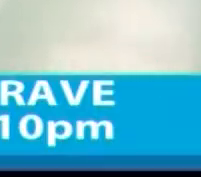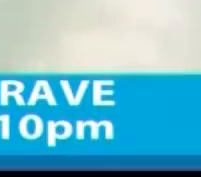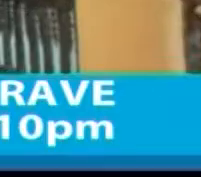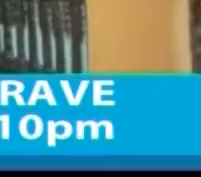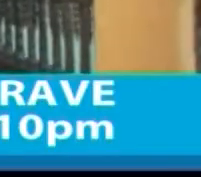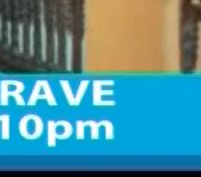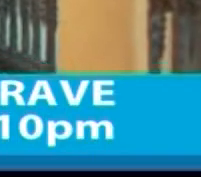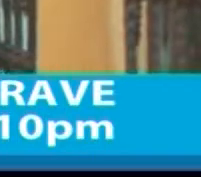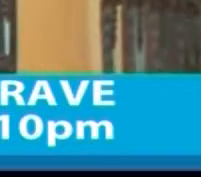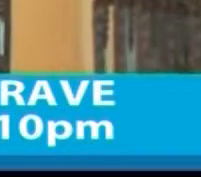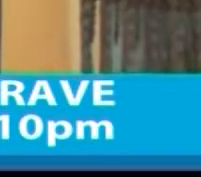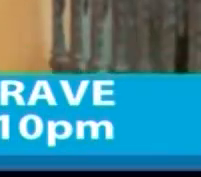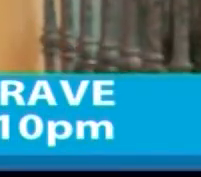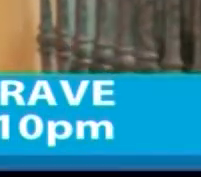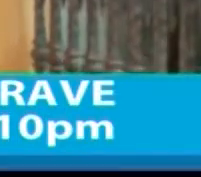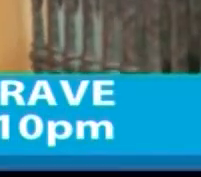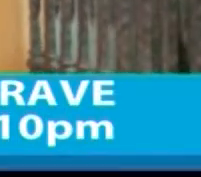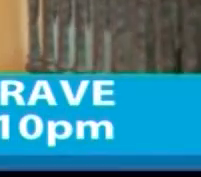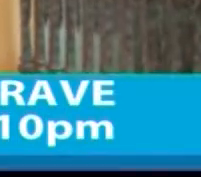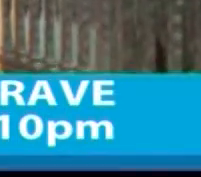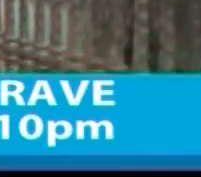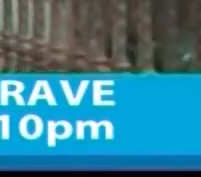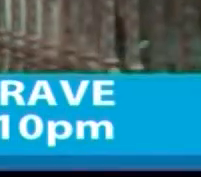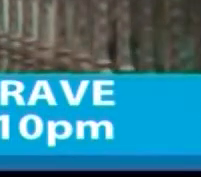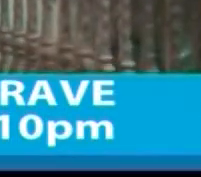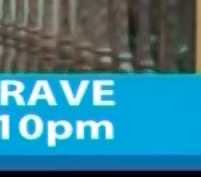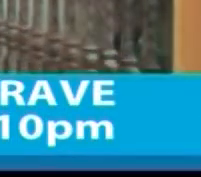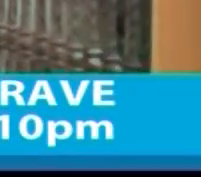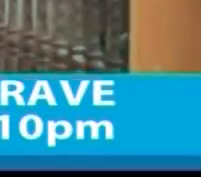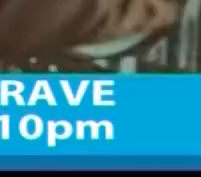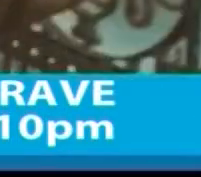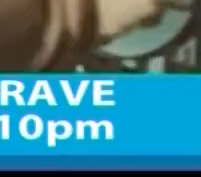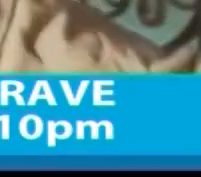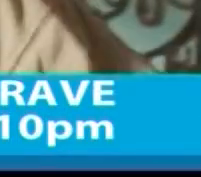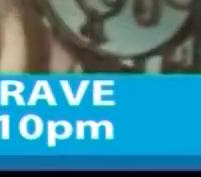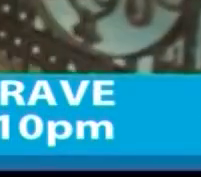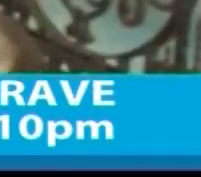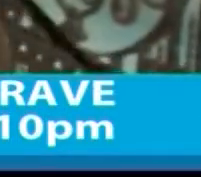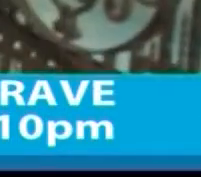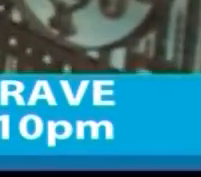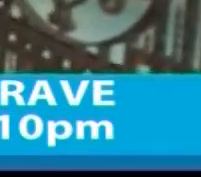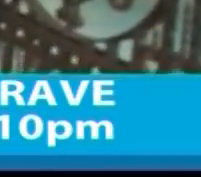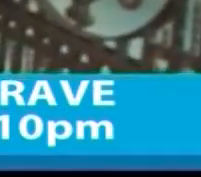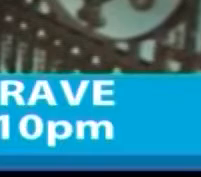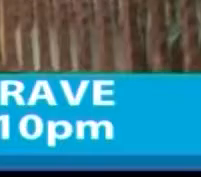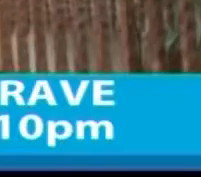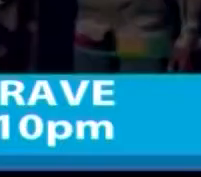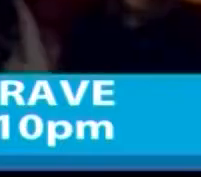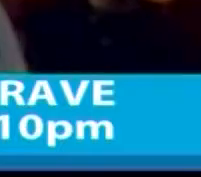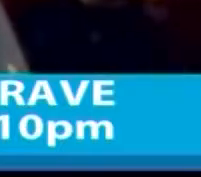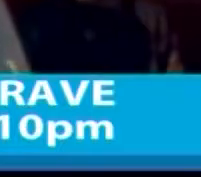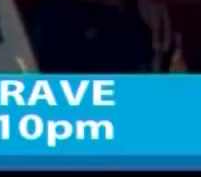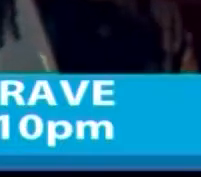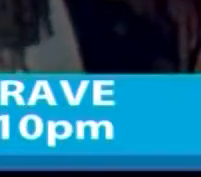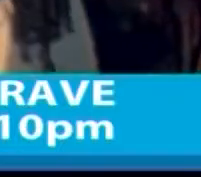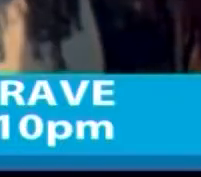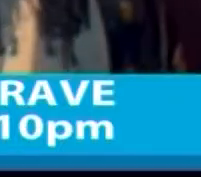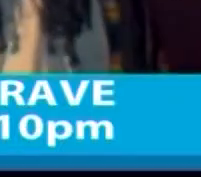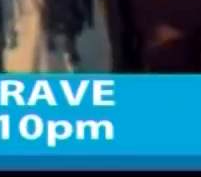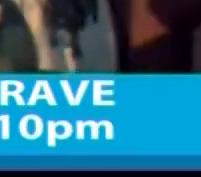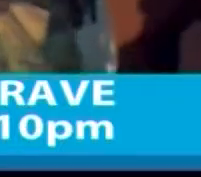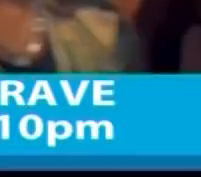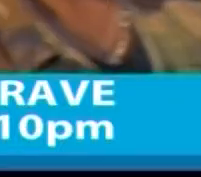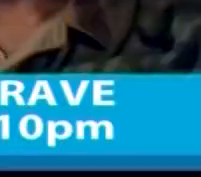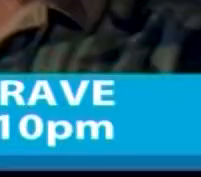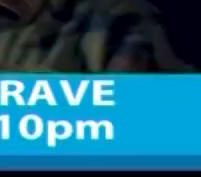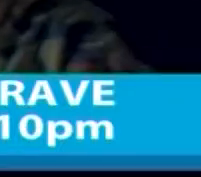Na. Where the sun survivors. Is how you